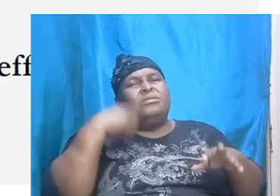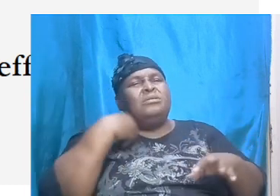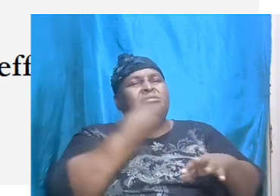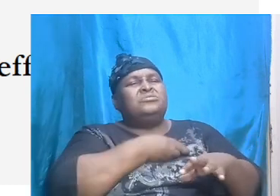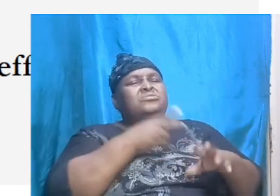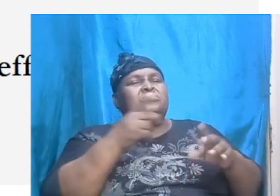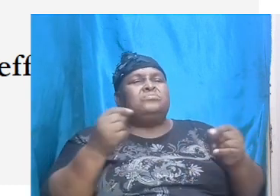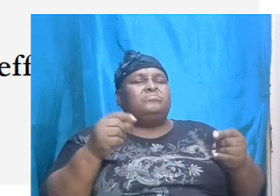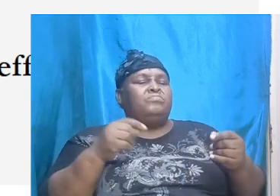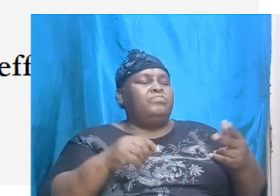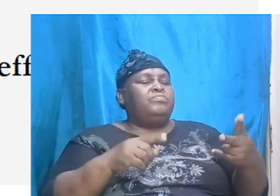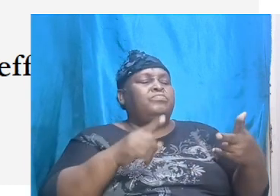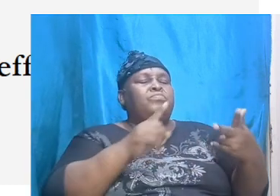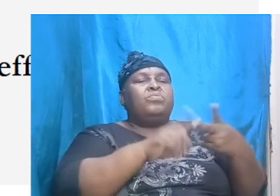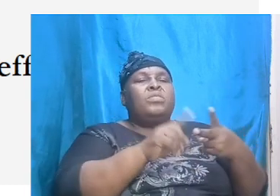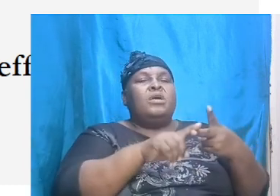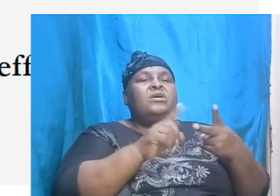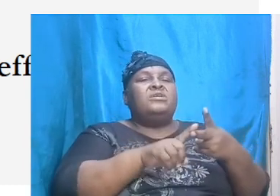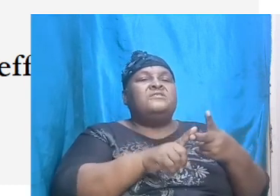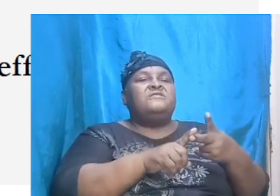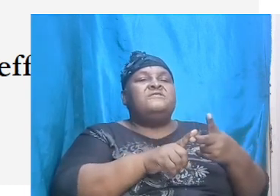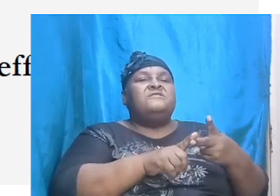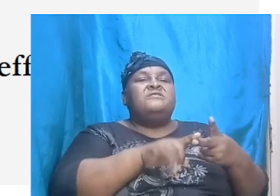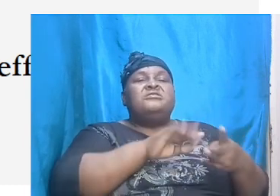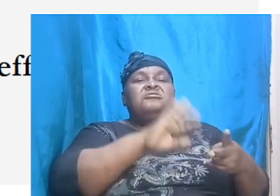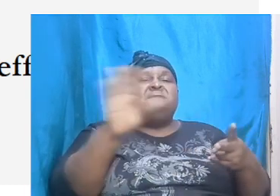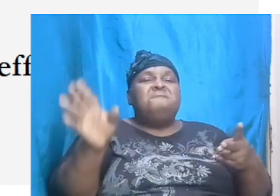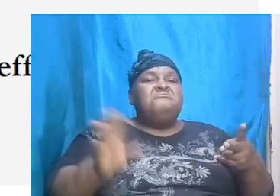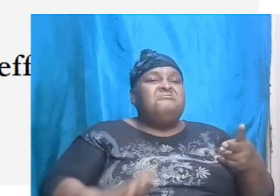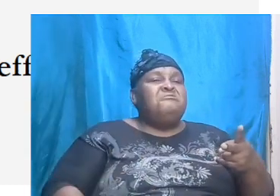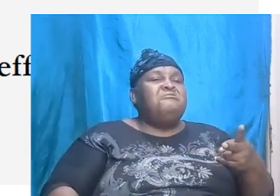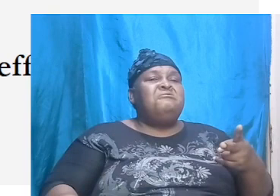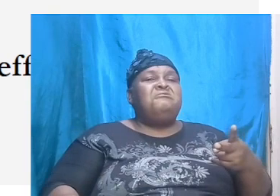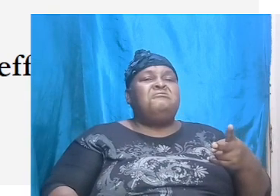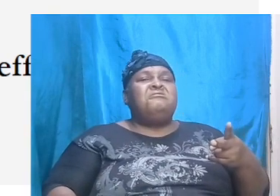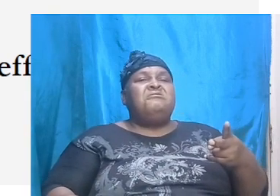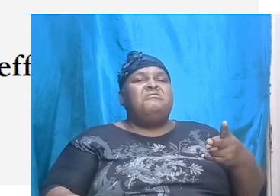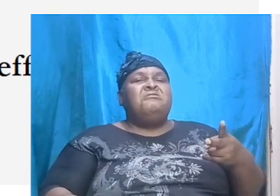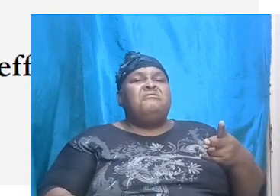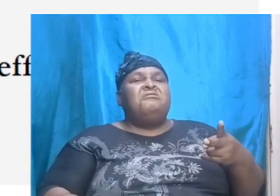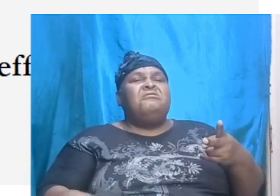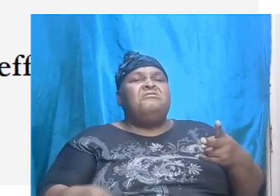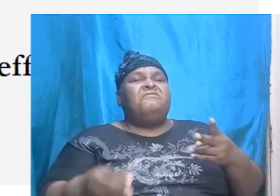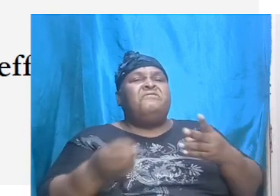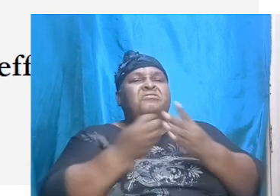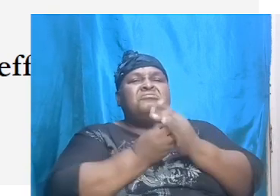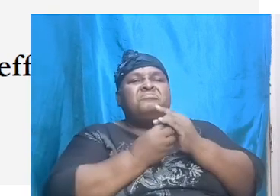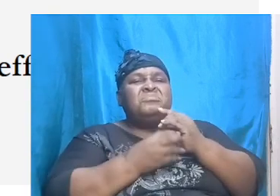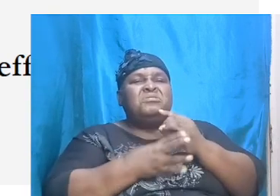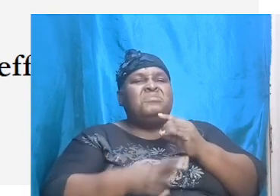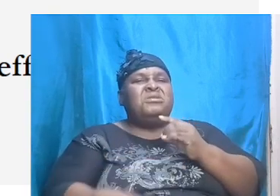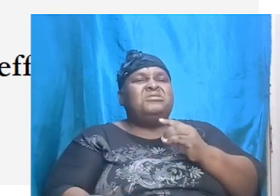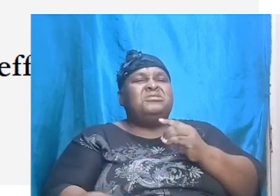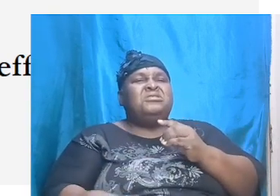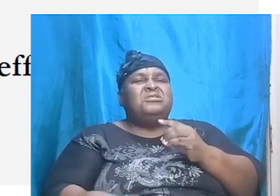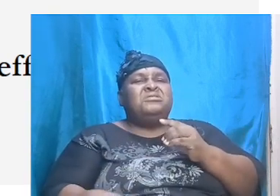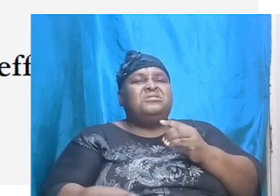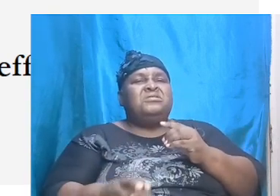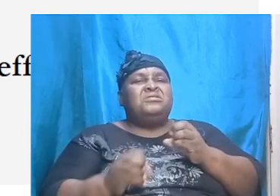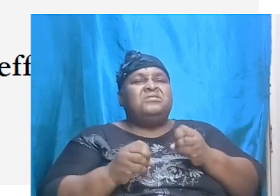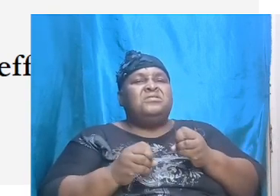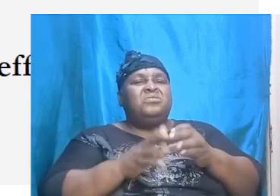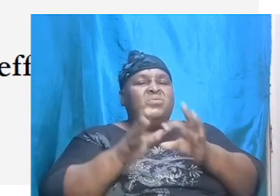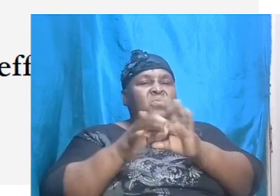two, never diminish the importance of unity in the body of Christ. Because if we do not run, we run the risk of being invaded by the